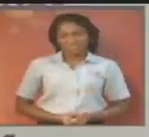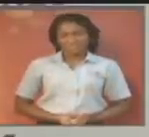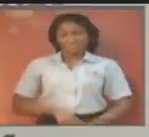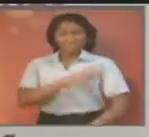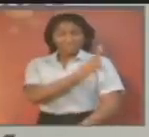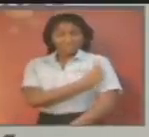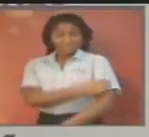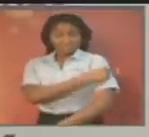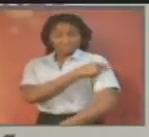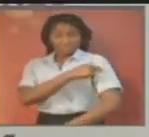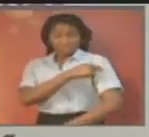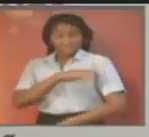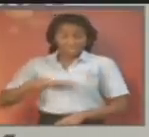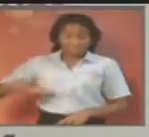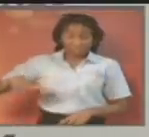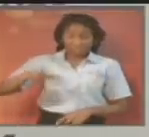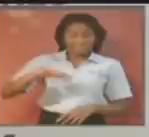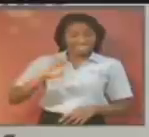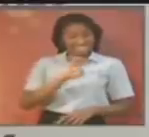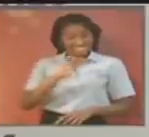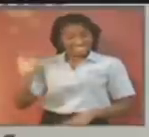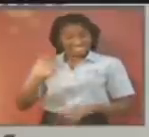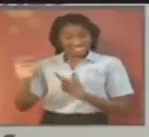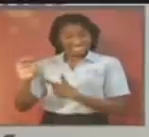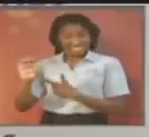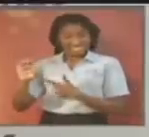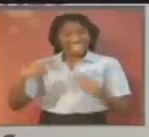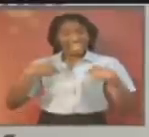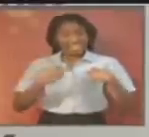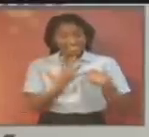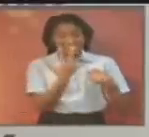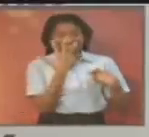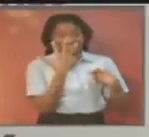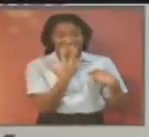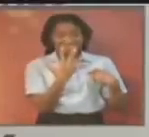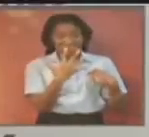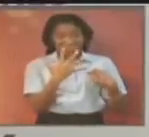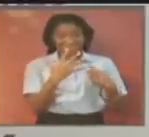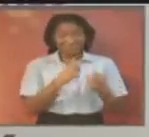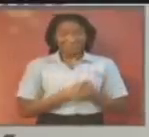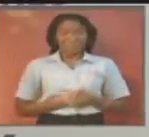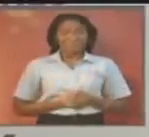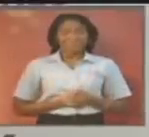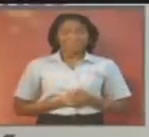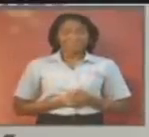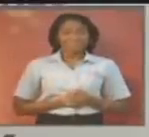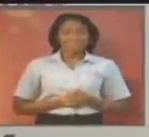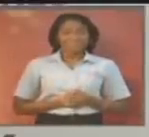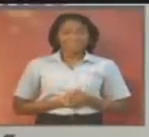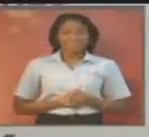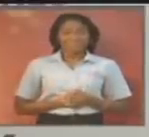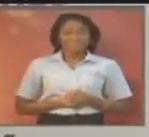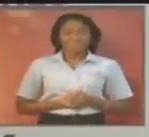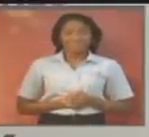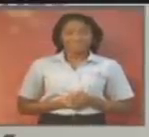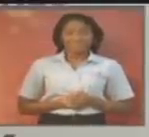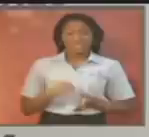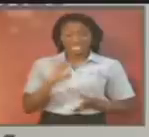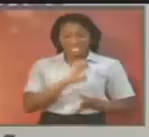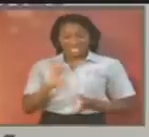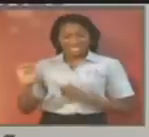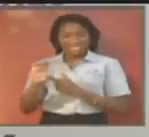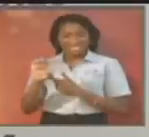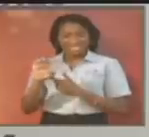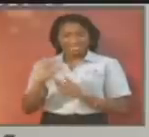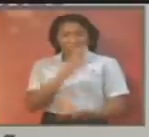5 RHAs in Trinidad and Tobago. Our region geographically covers a 1/3 slice of the